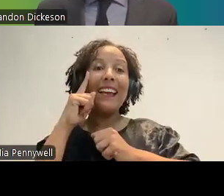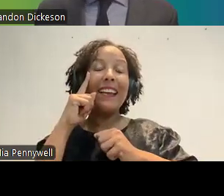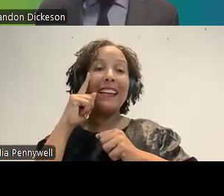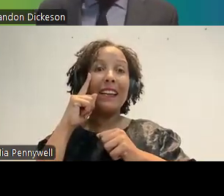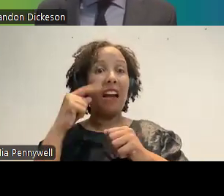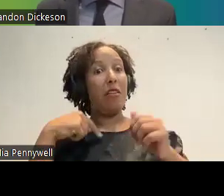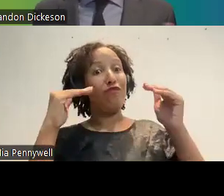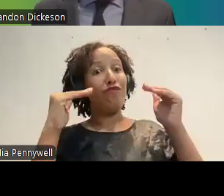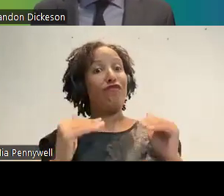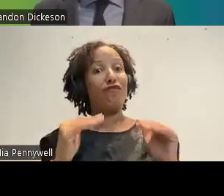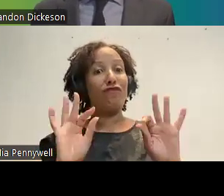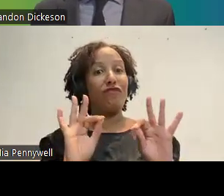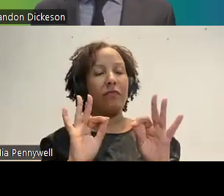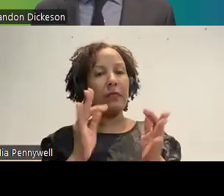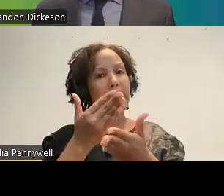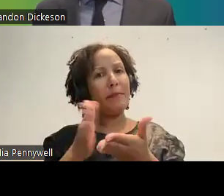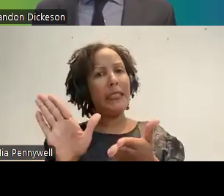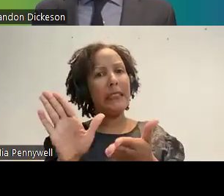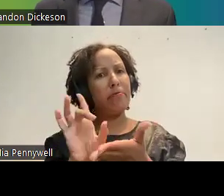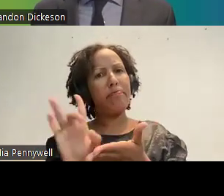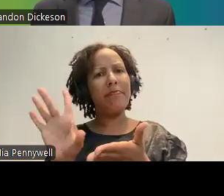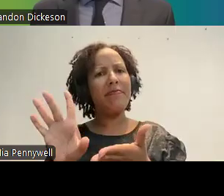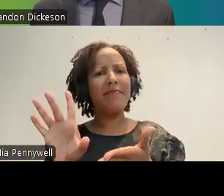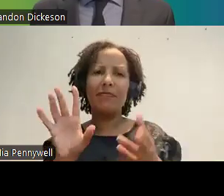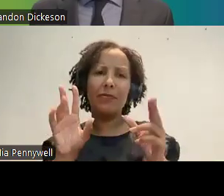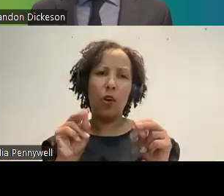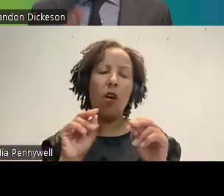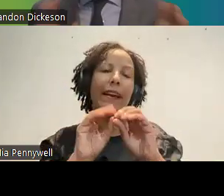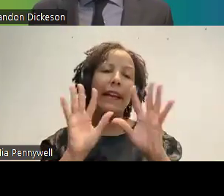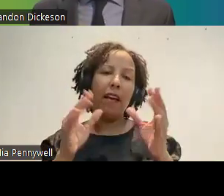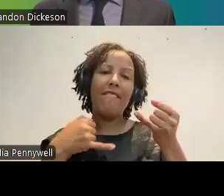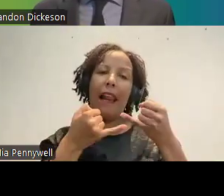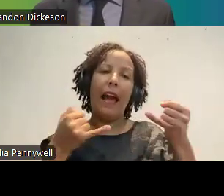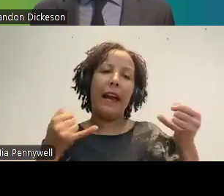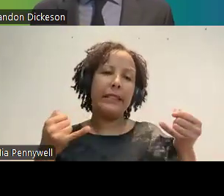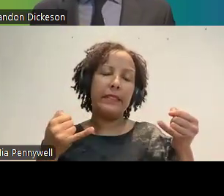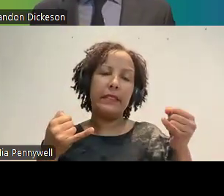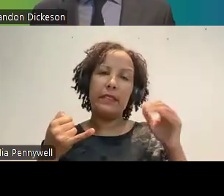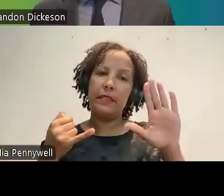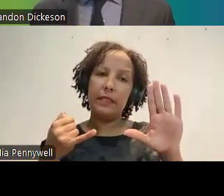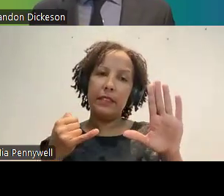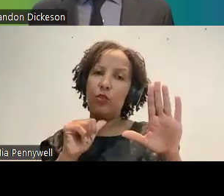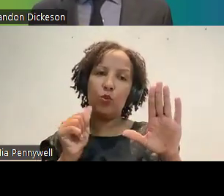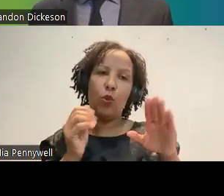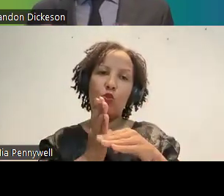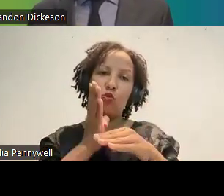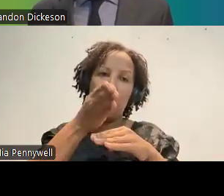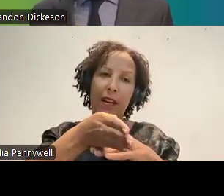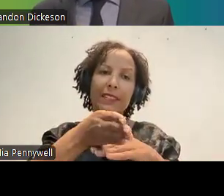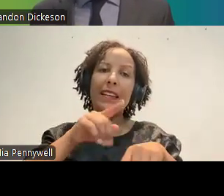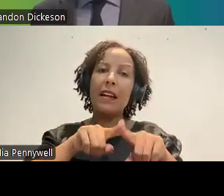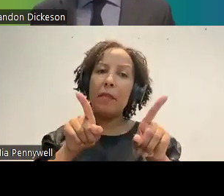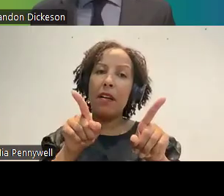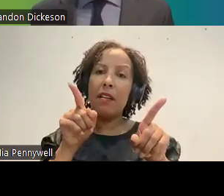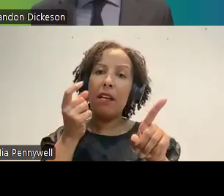or get rid of me or kick me out. Like, yes, there are certain lines that are uncrossable. I understand that. But up to and